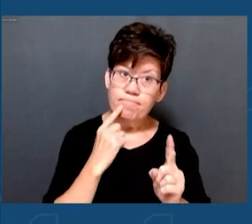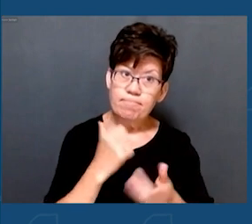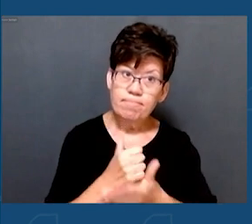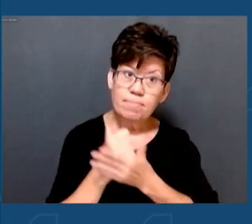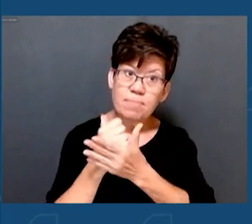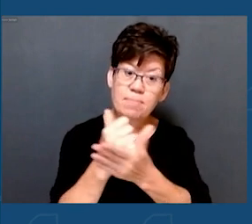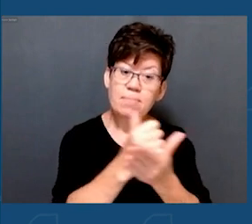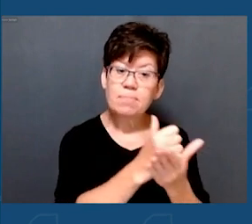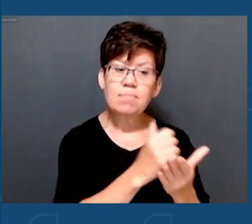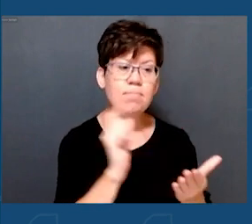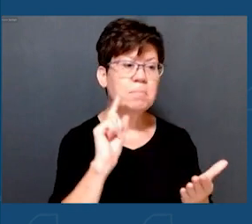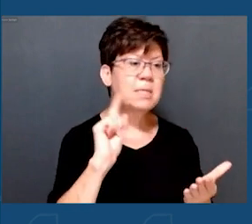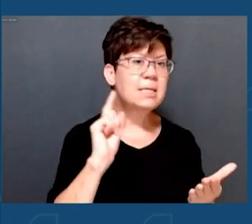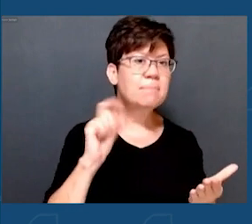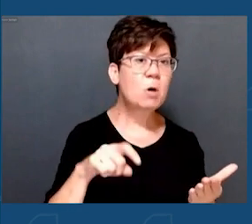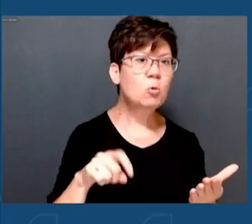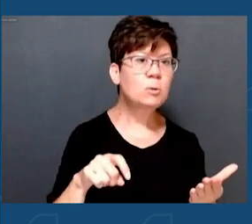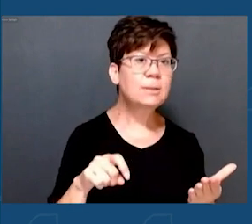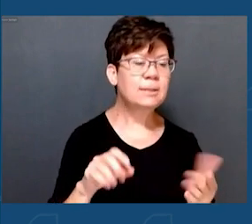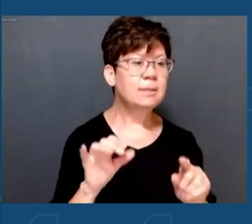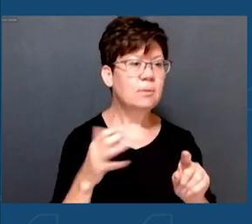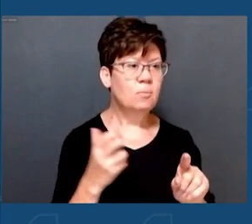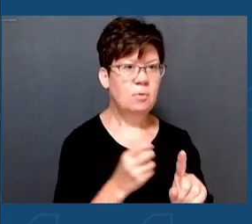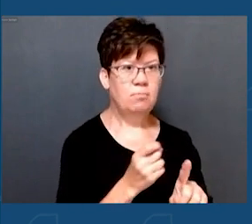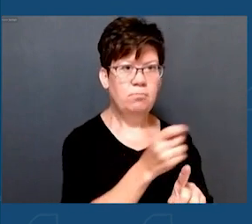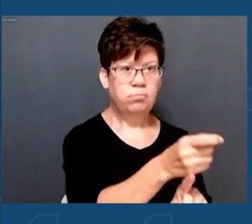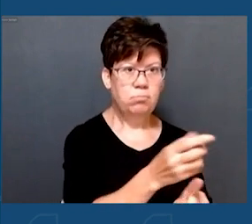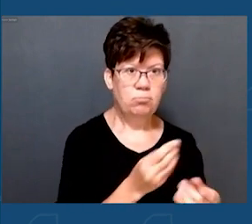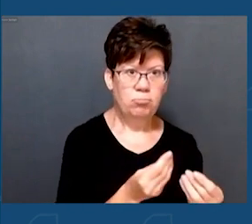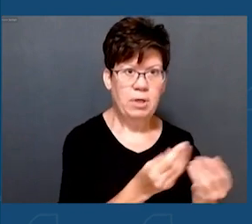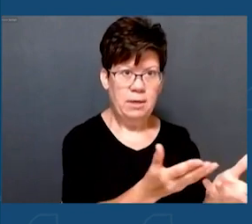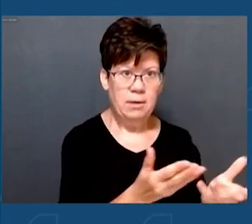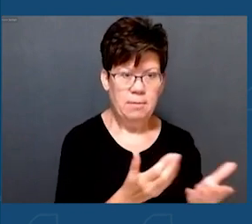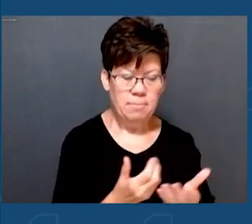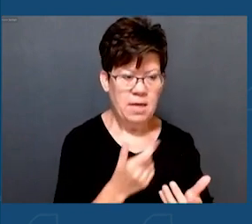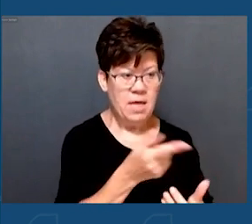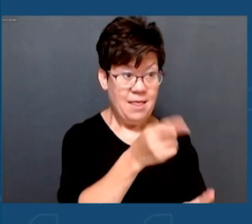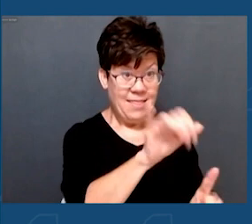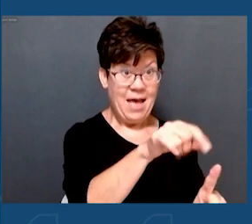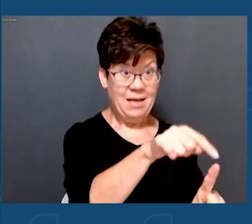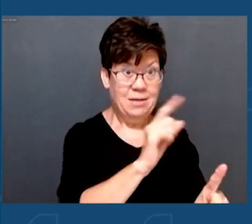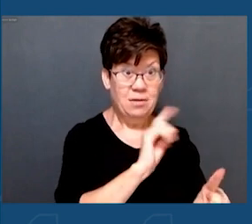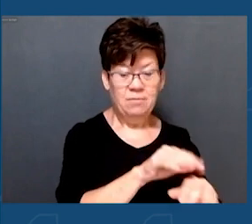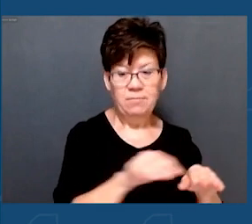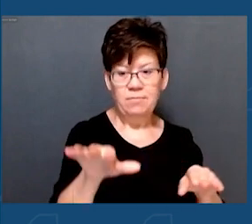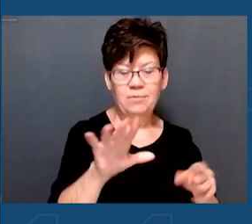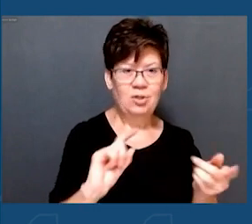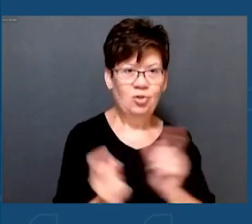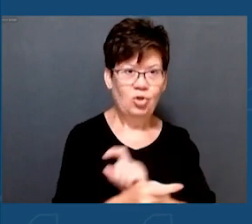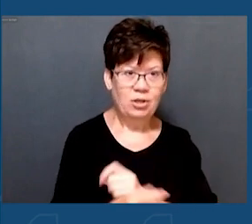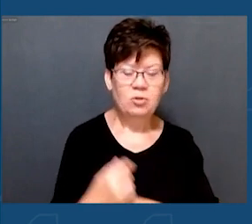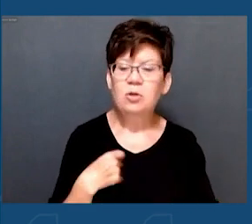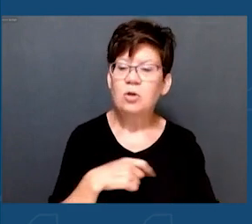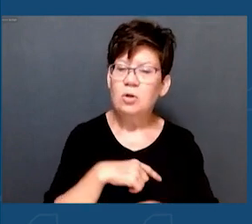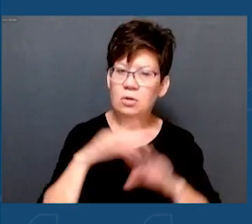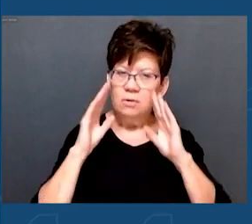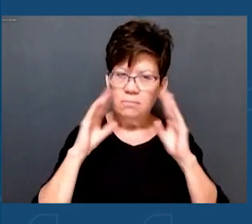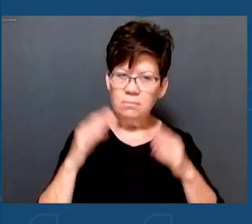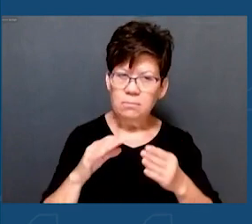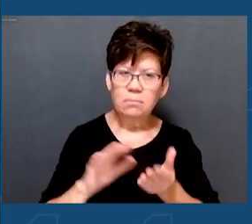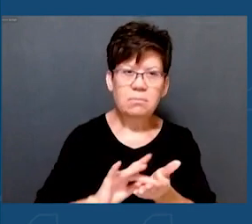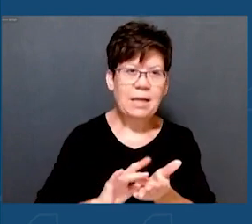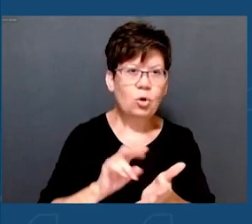most and where it can affect change. We have a focus on medical research, some